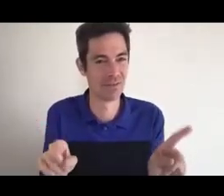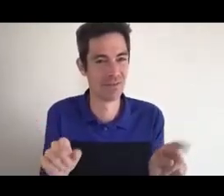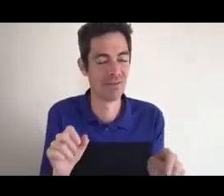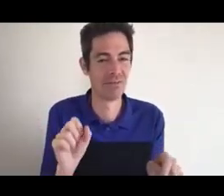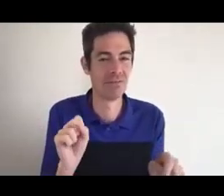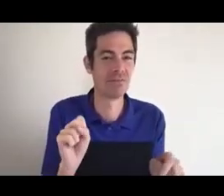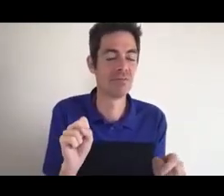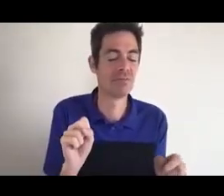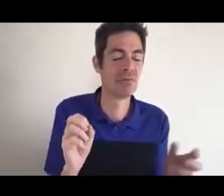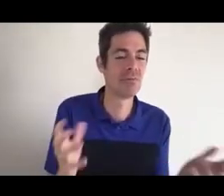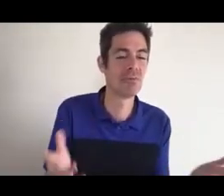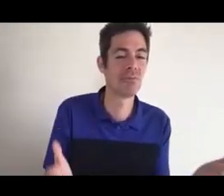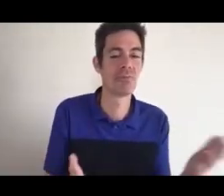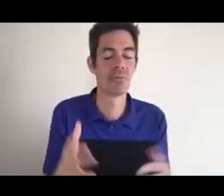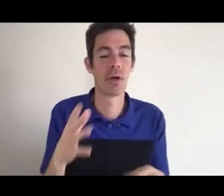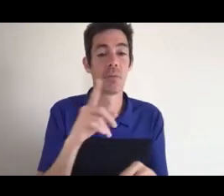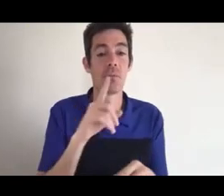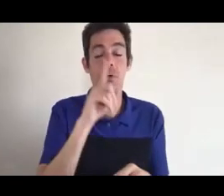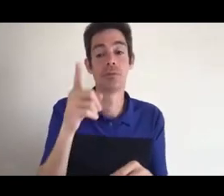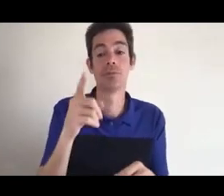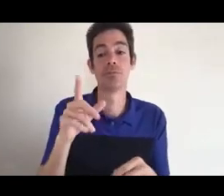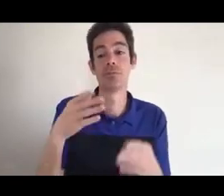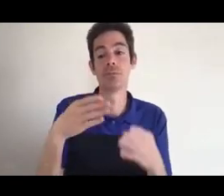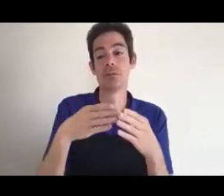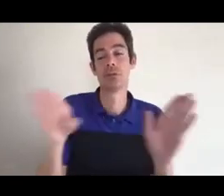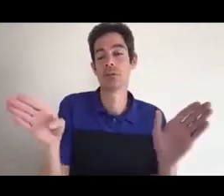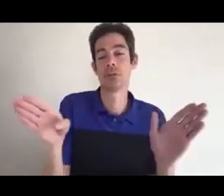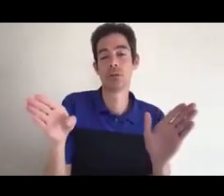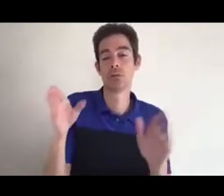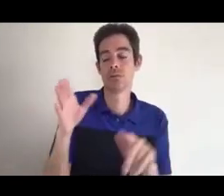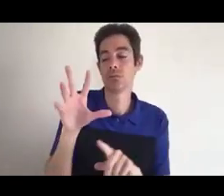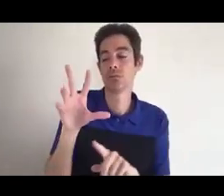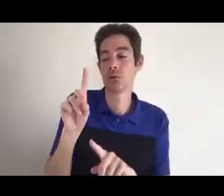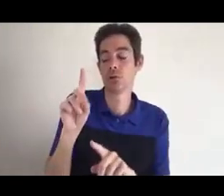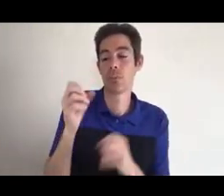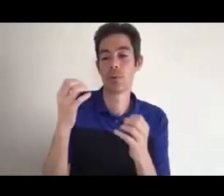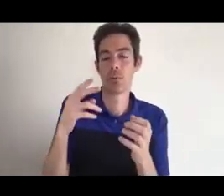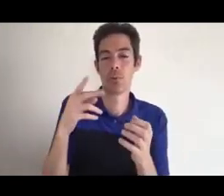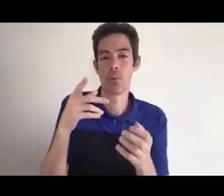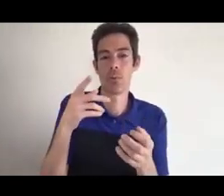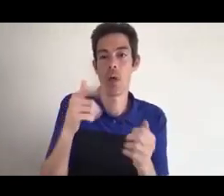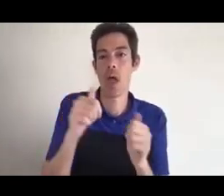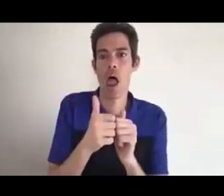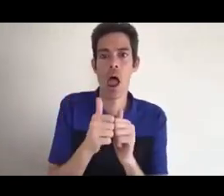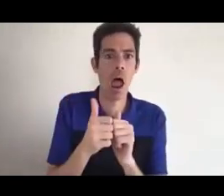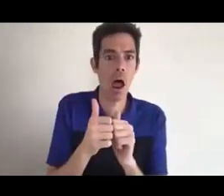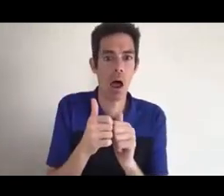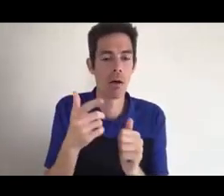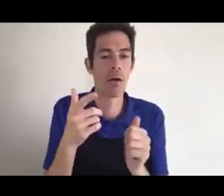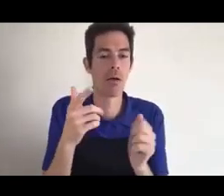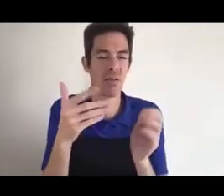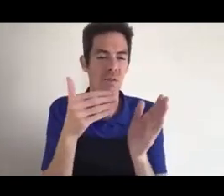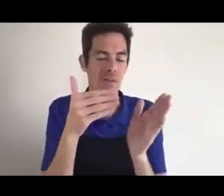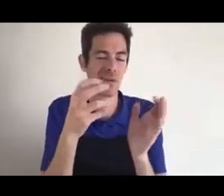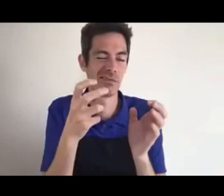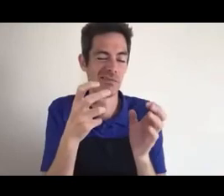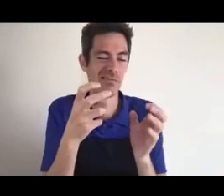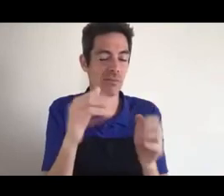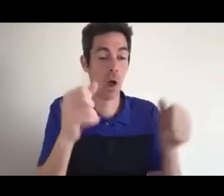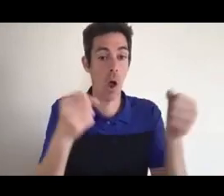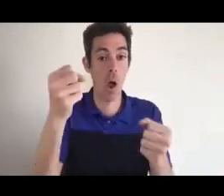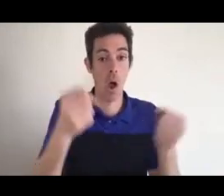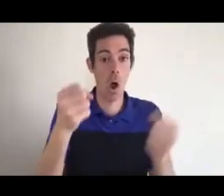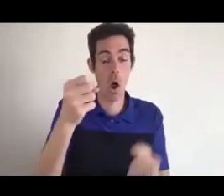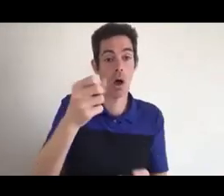do, they're a little bit different. You can see the difference between them. But generally, multiples in